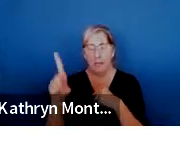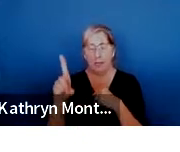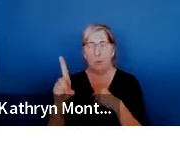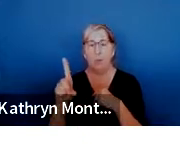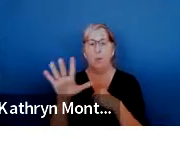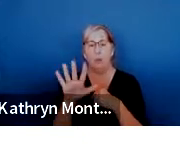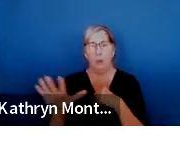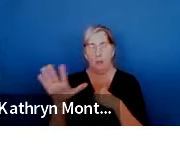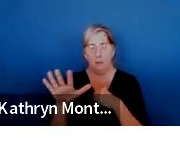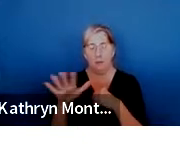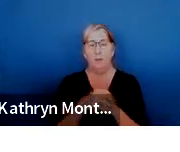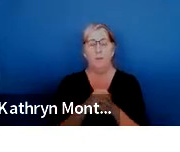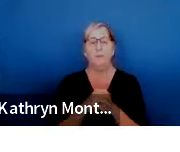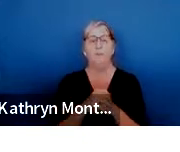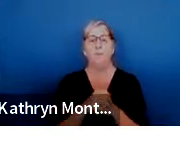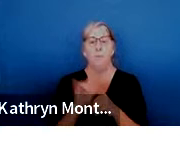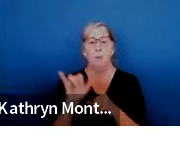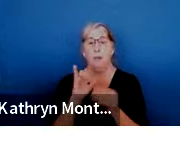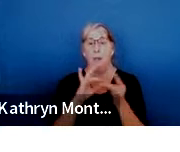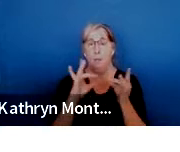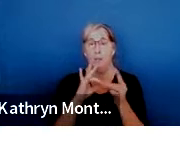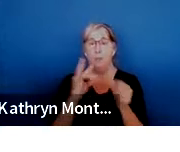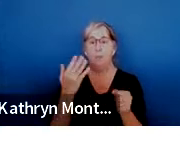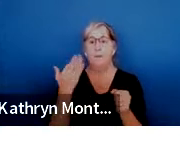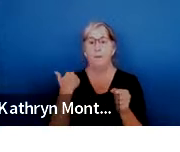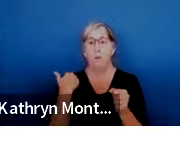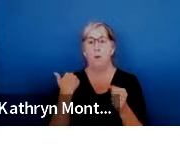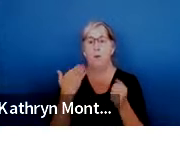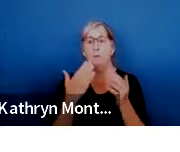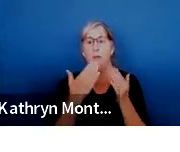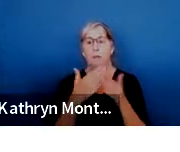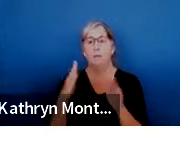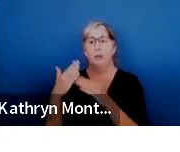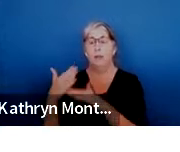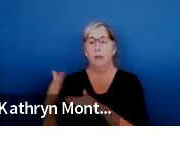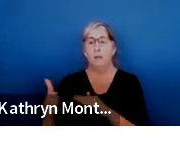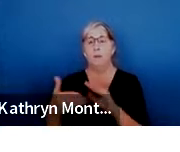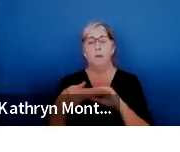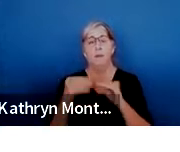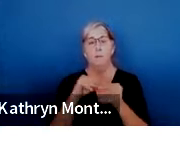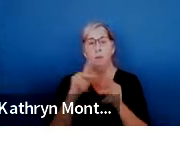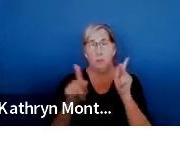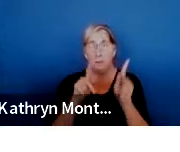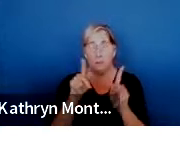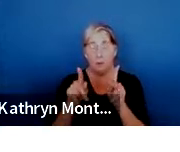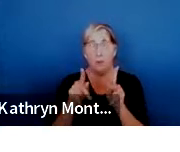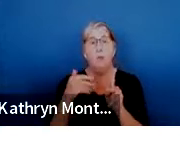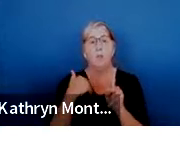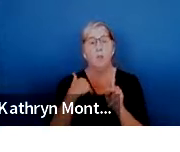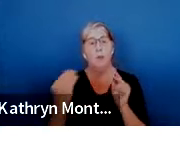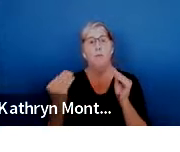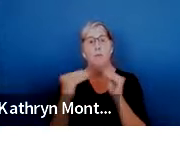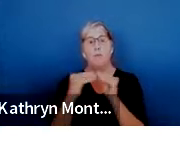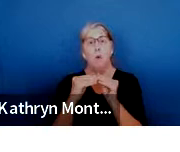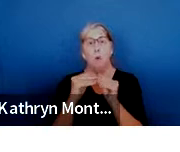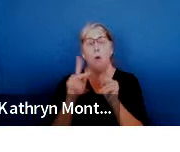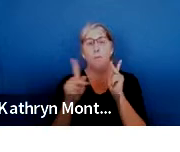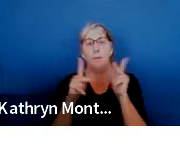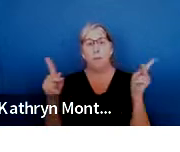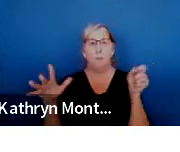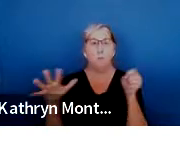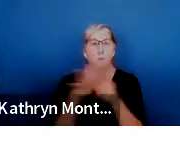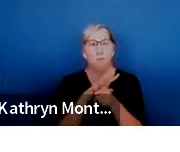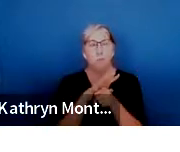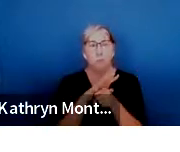areas. So as I mentioned, by dividing up by population, you have higher densities of districts